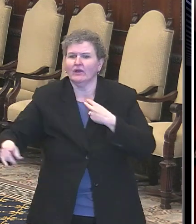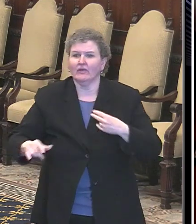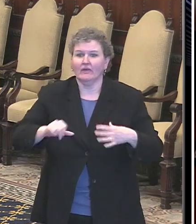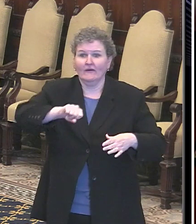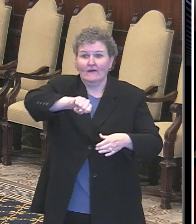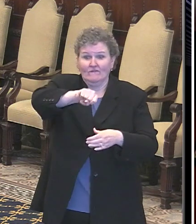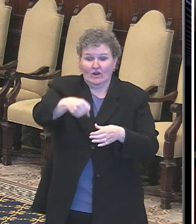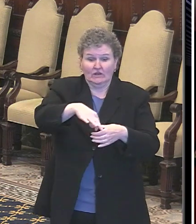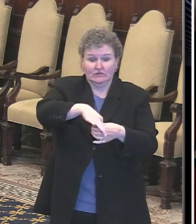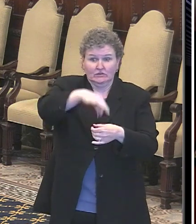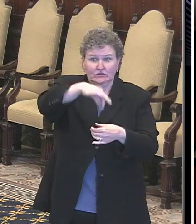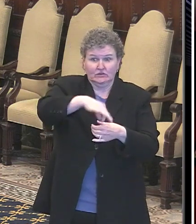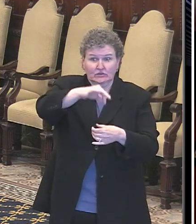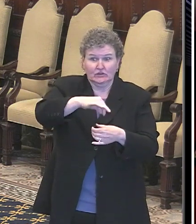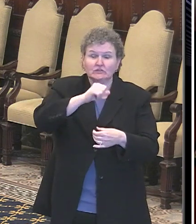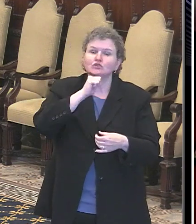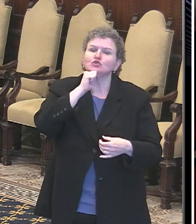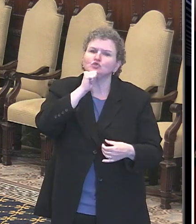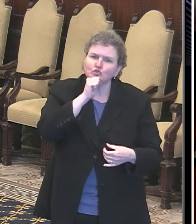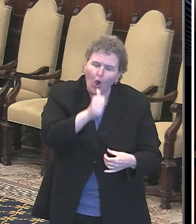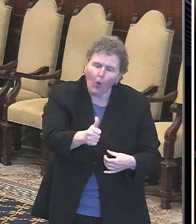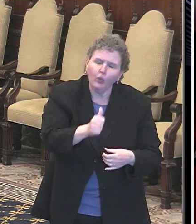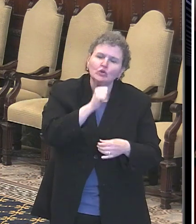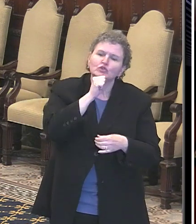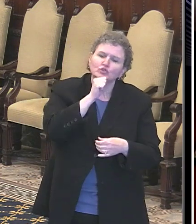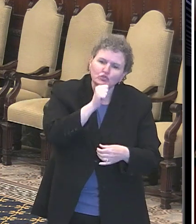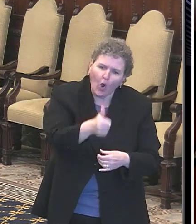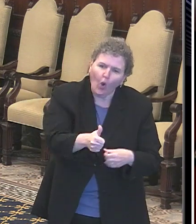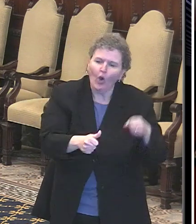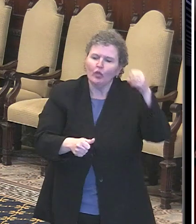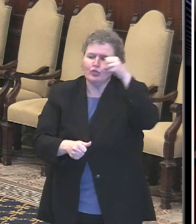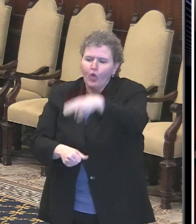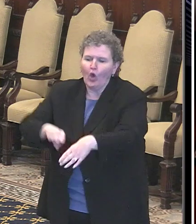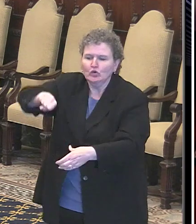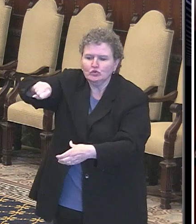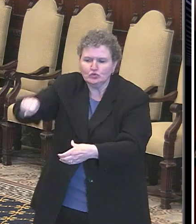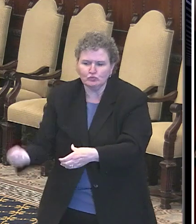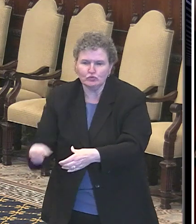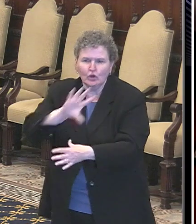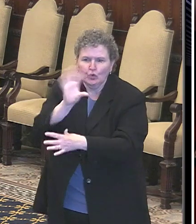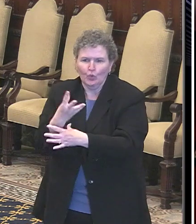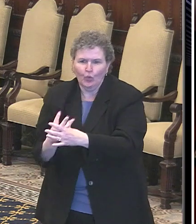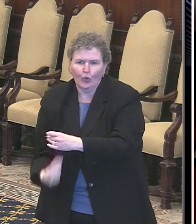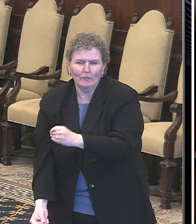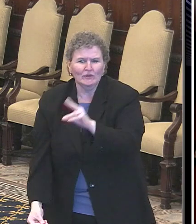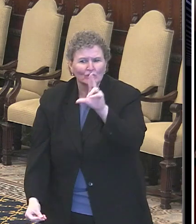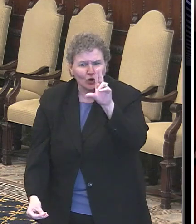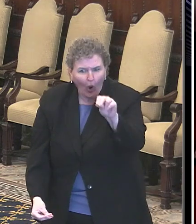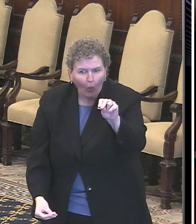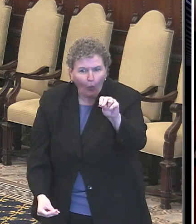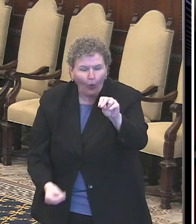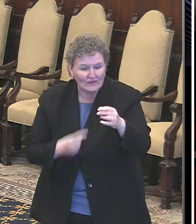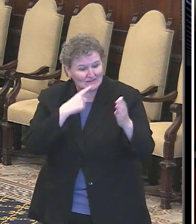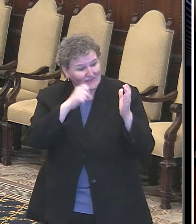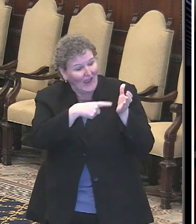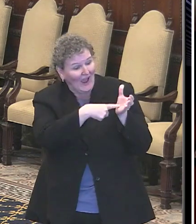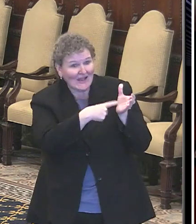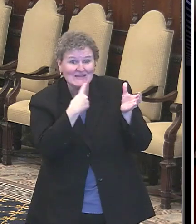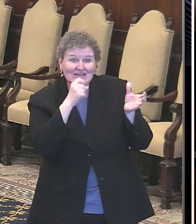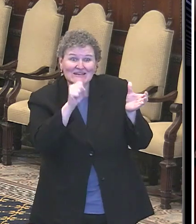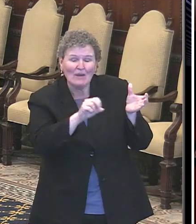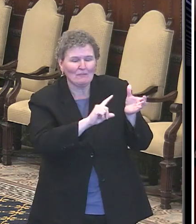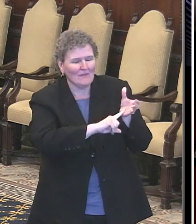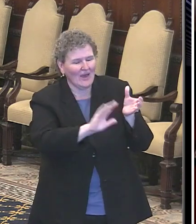the label, and should not be flushed down the toilet. Instead, throw your wipes out in your trash